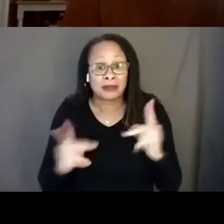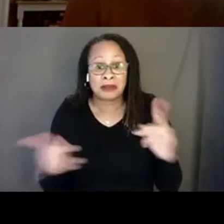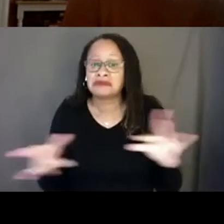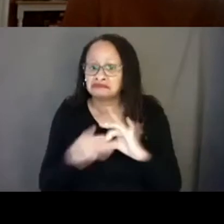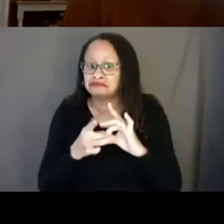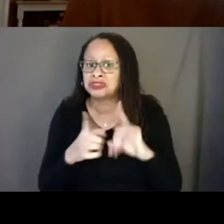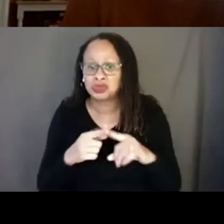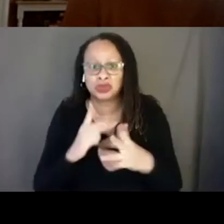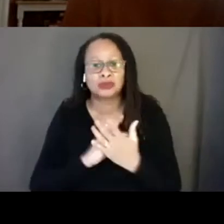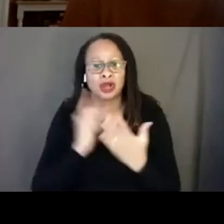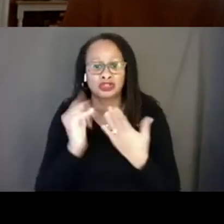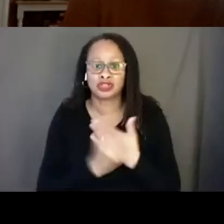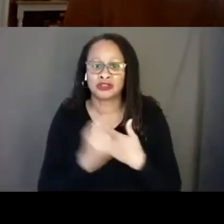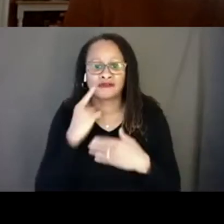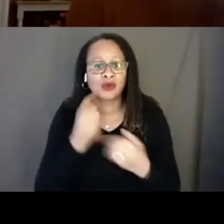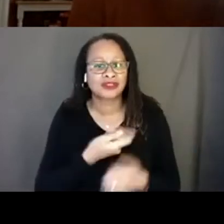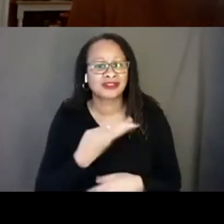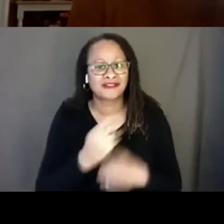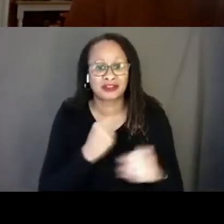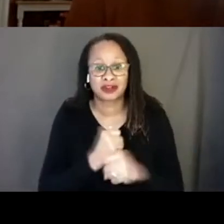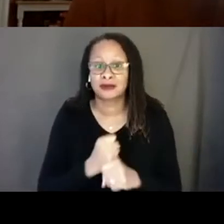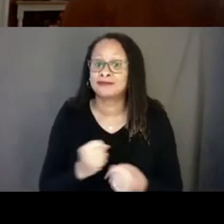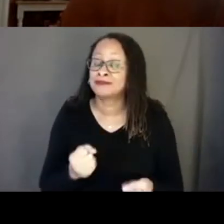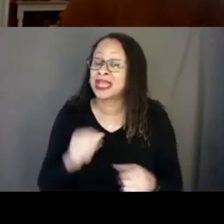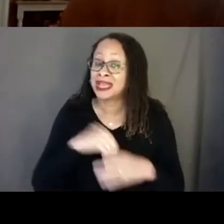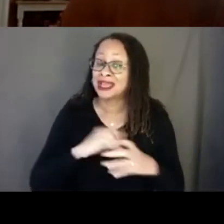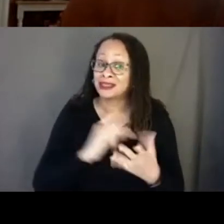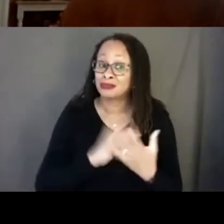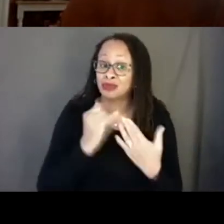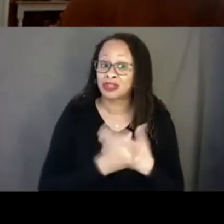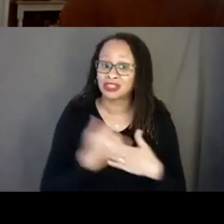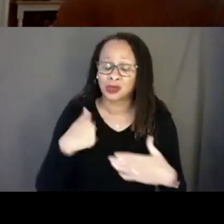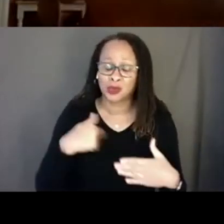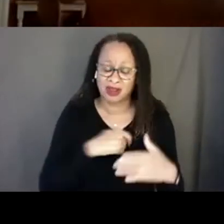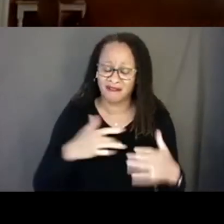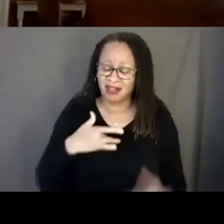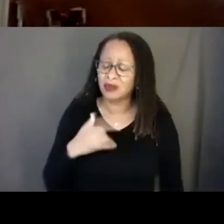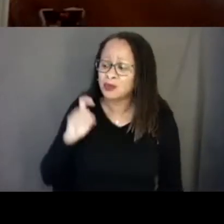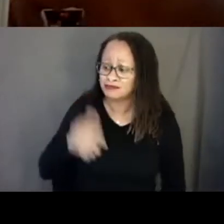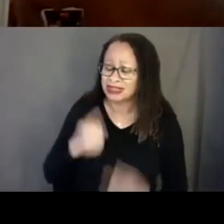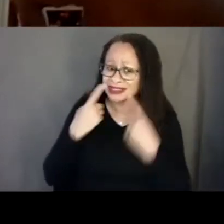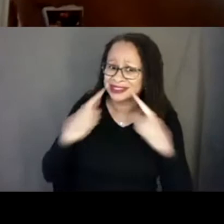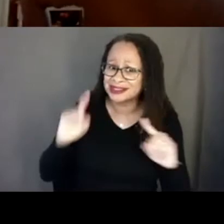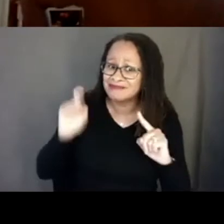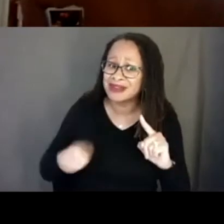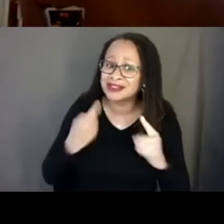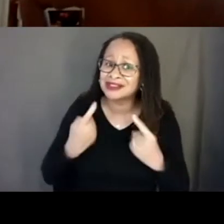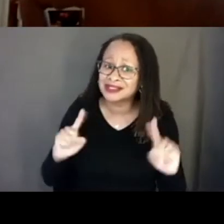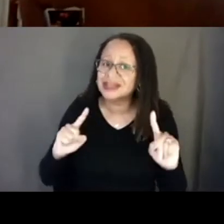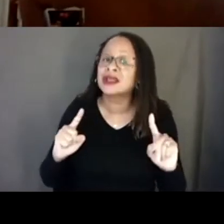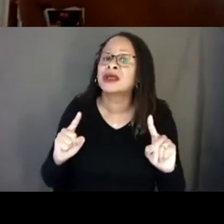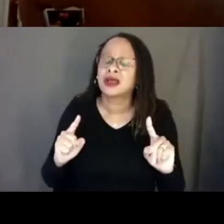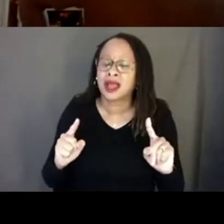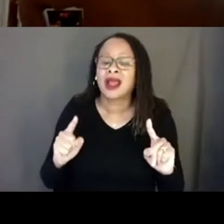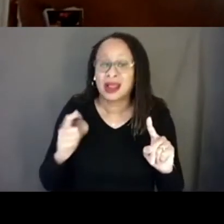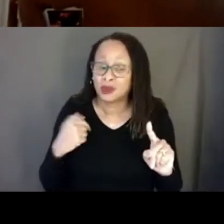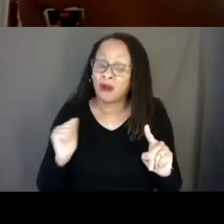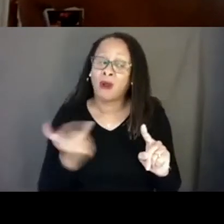years. We all had this sense that we have to make it and we all work together. And so many people